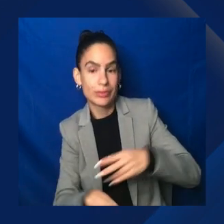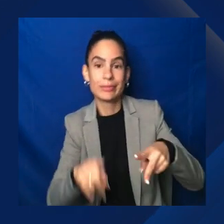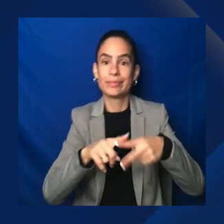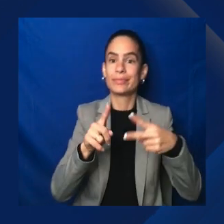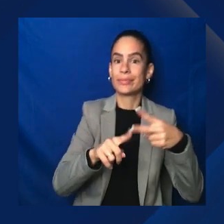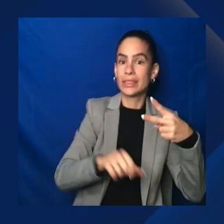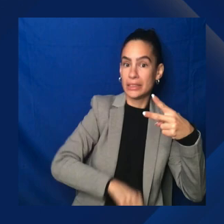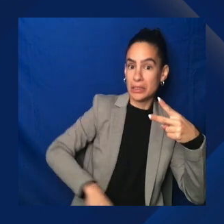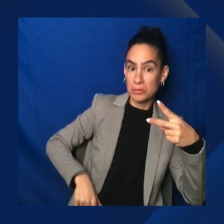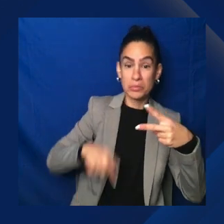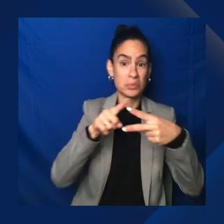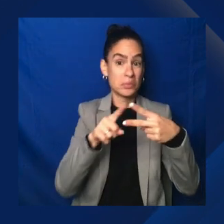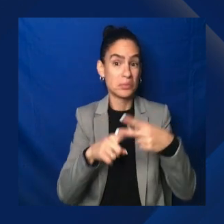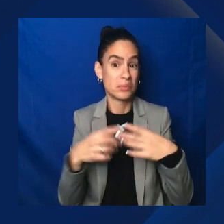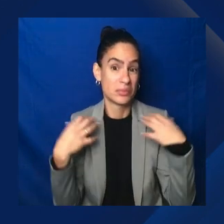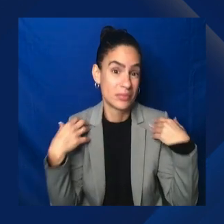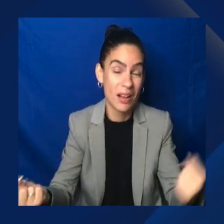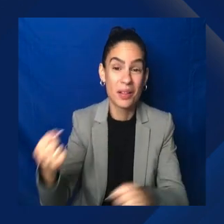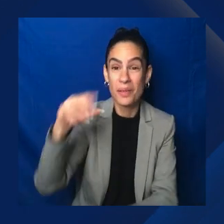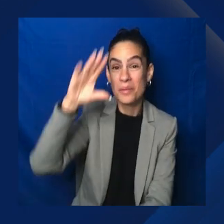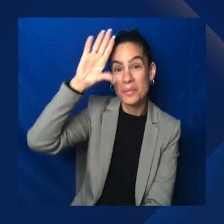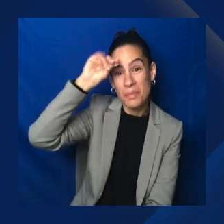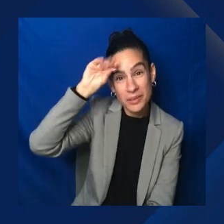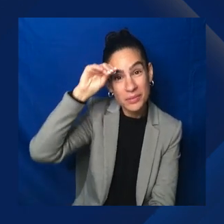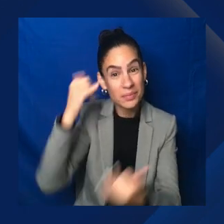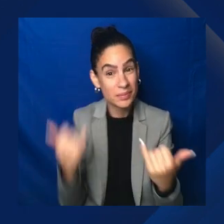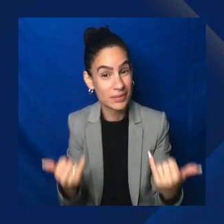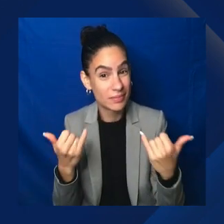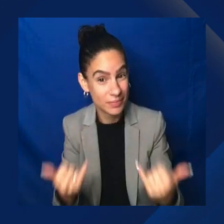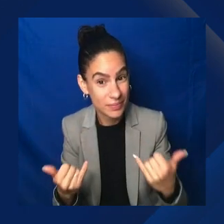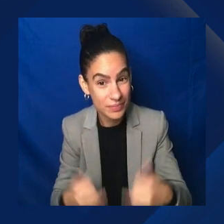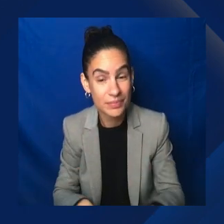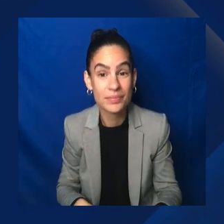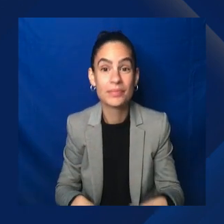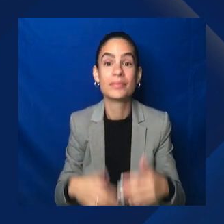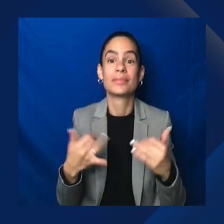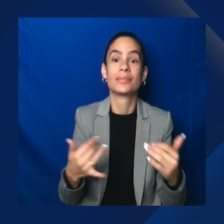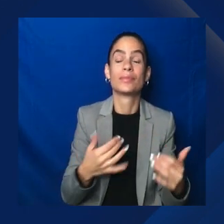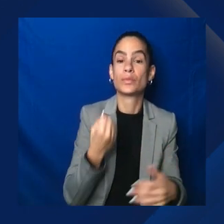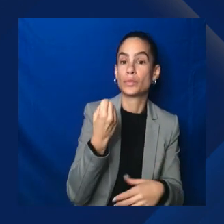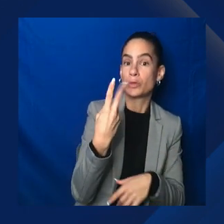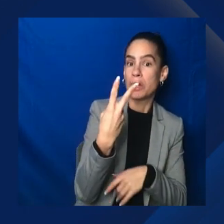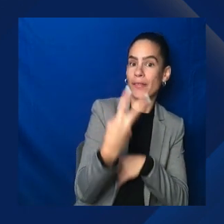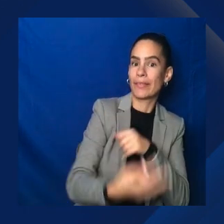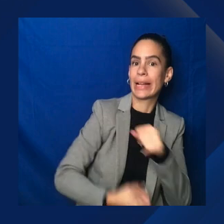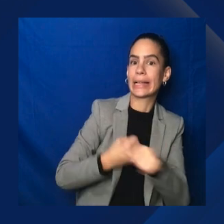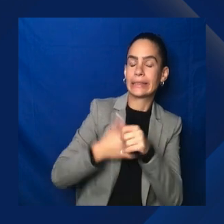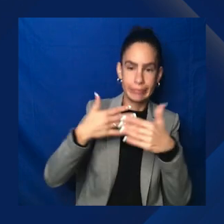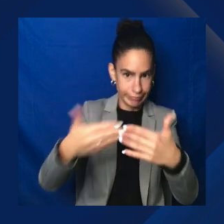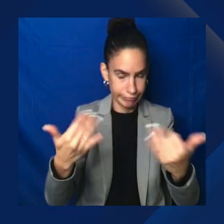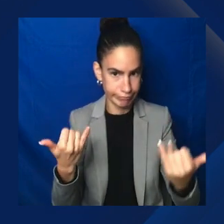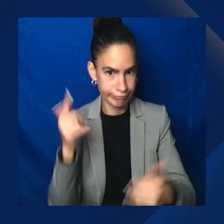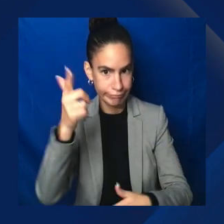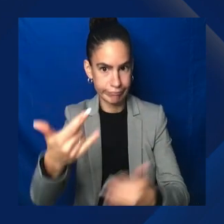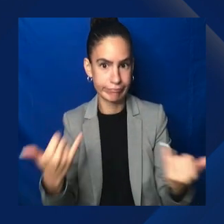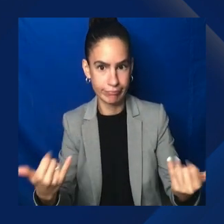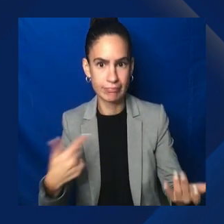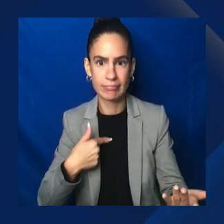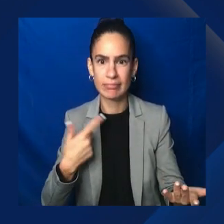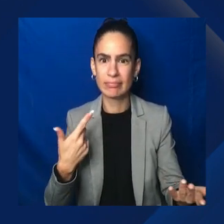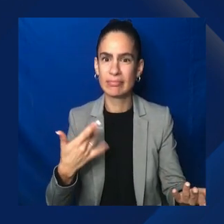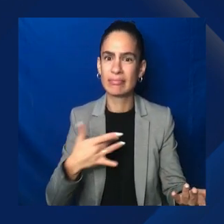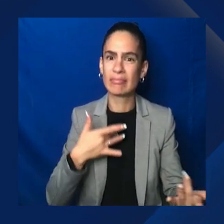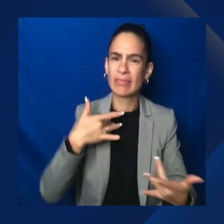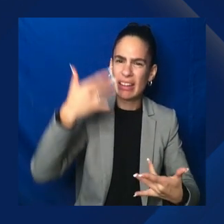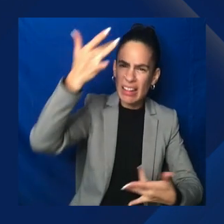boys at the moment. Then we fast forward 12 years, and I was feeling very ill and wasn't sure what was wrong with me.